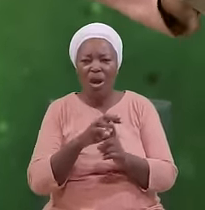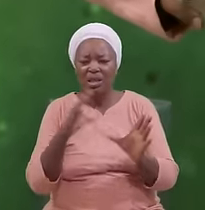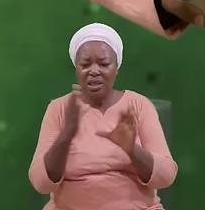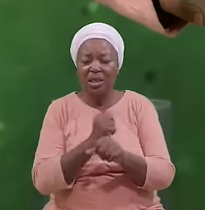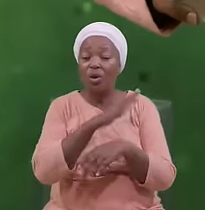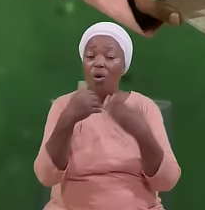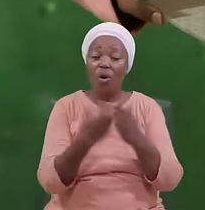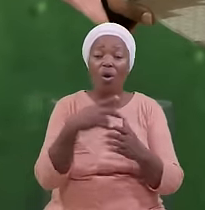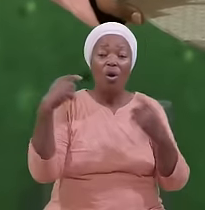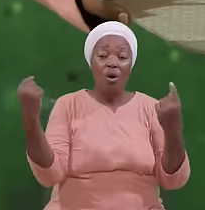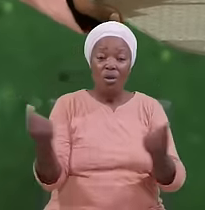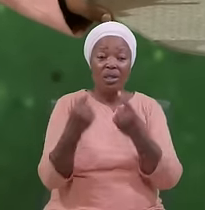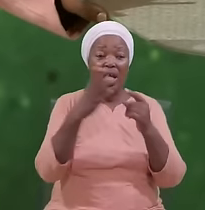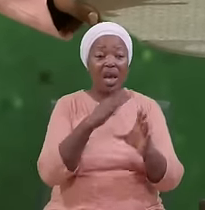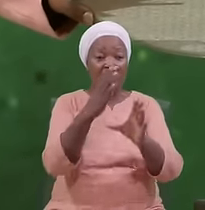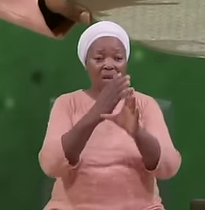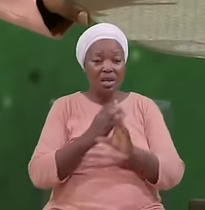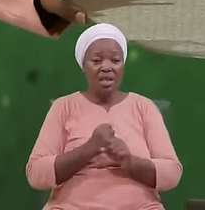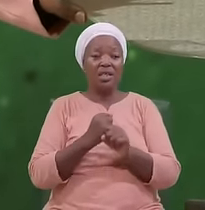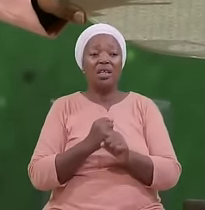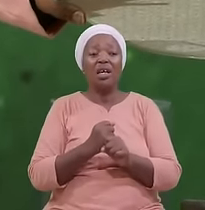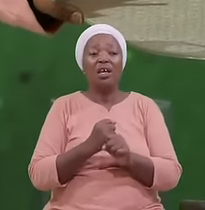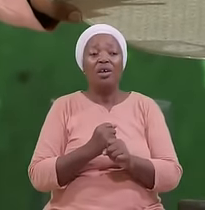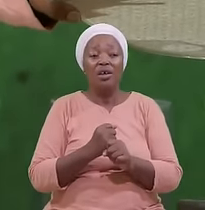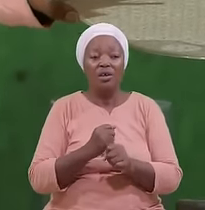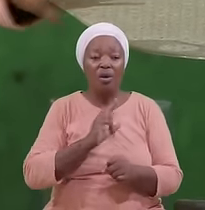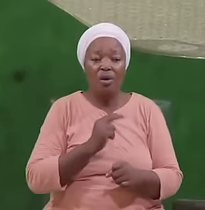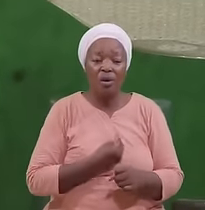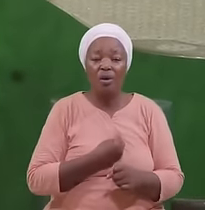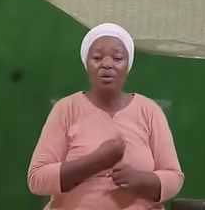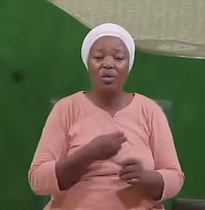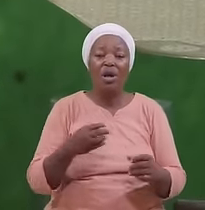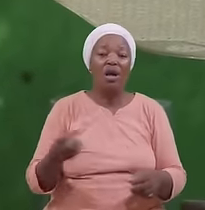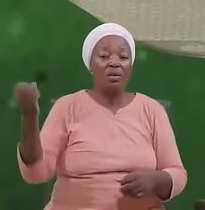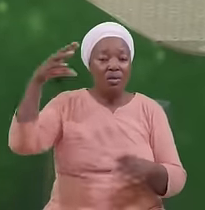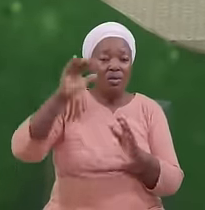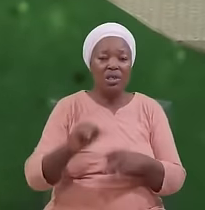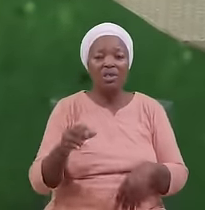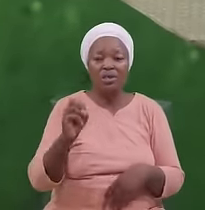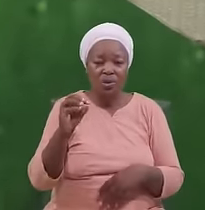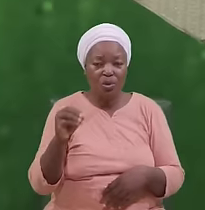iniquity and receive us graciously. So will we